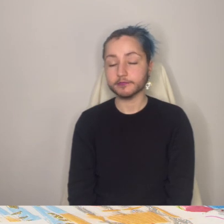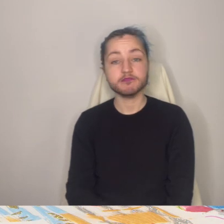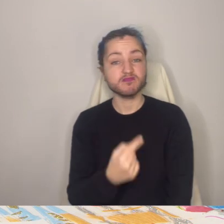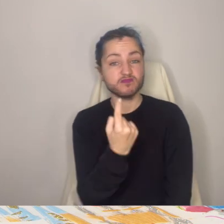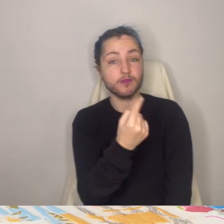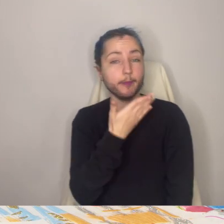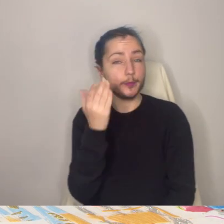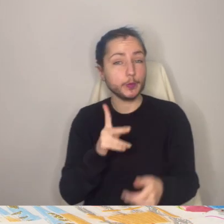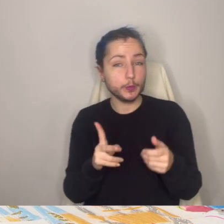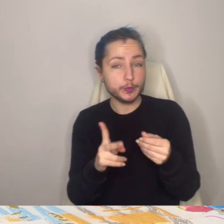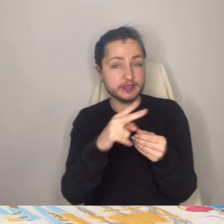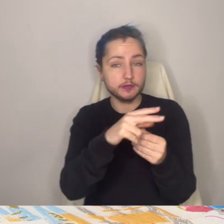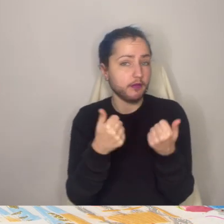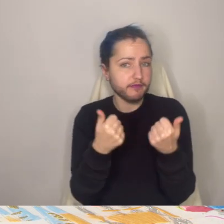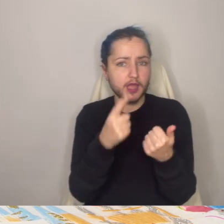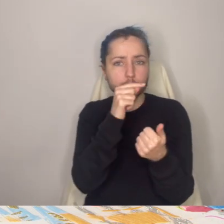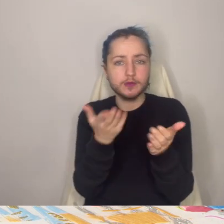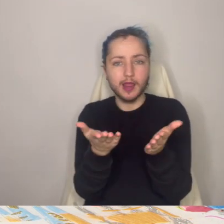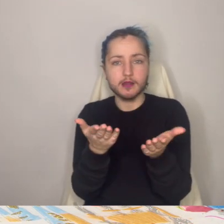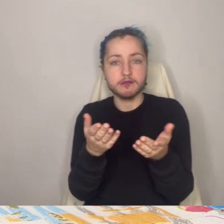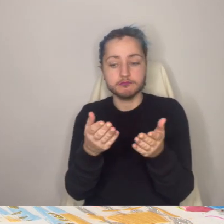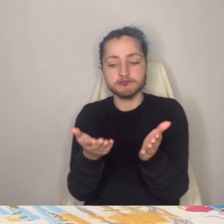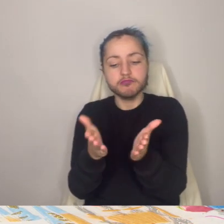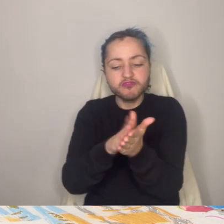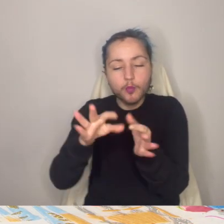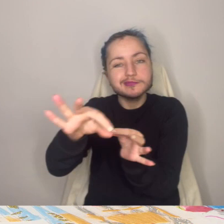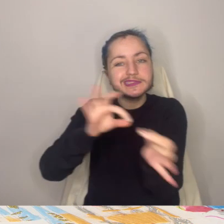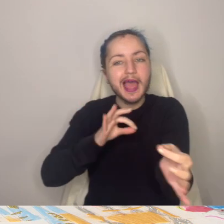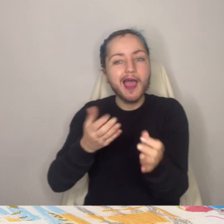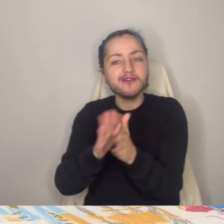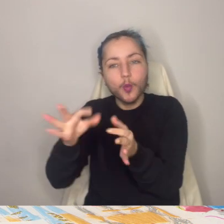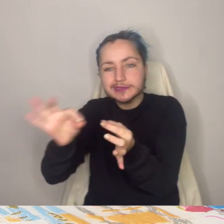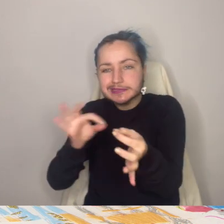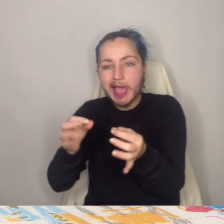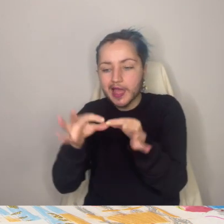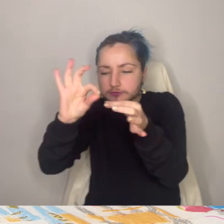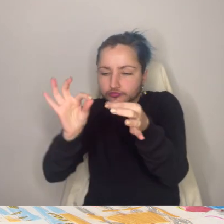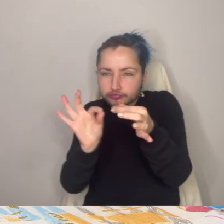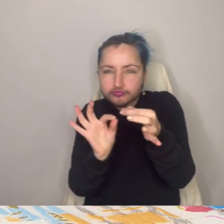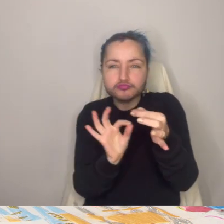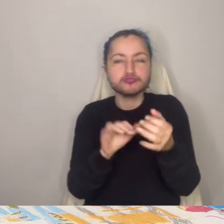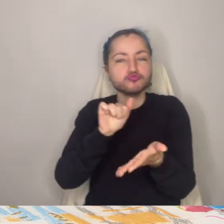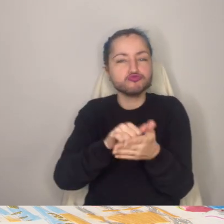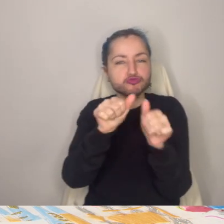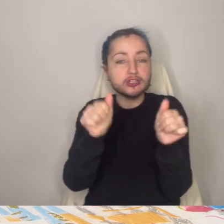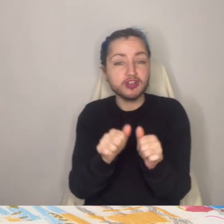If you don't have access to scissors, you can just rip and fold to the correct